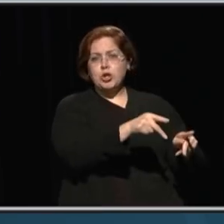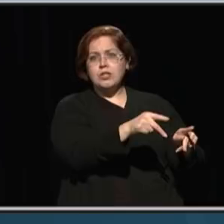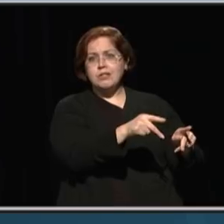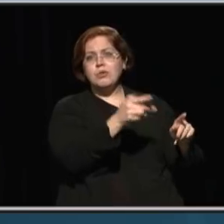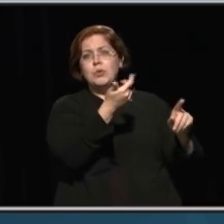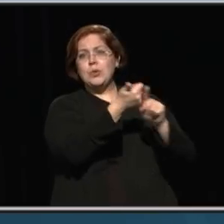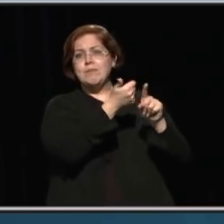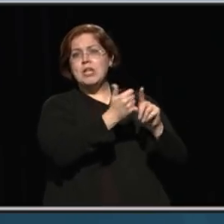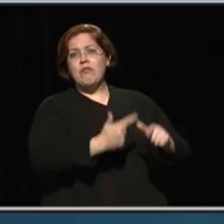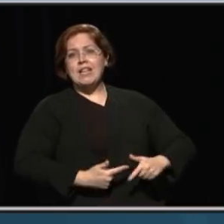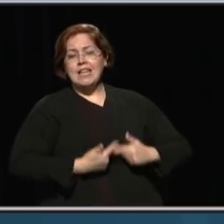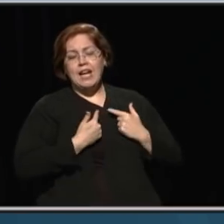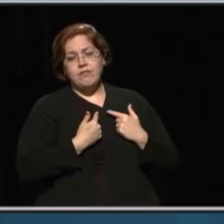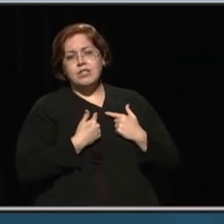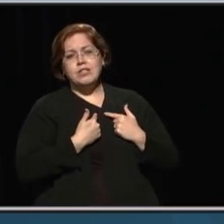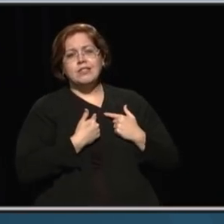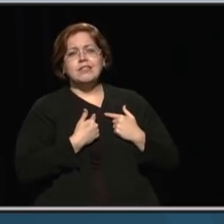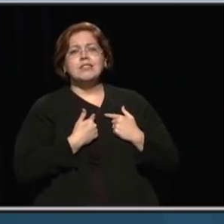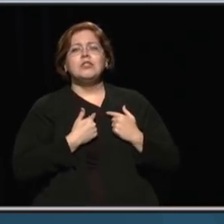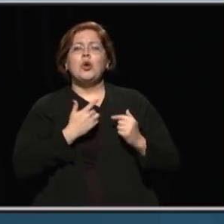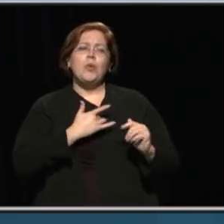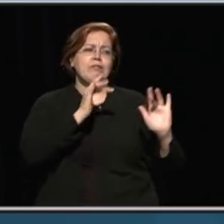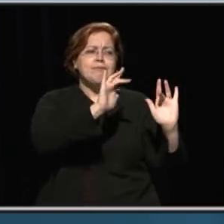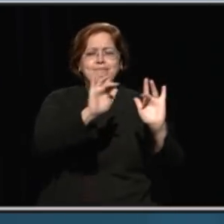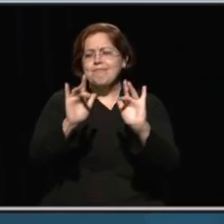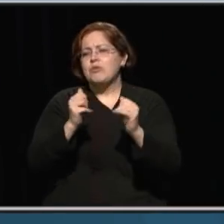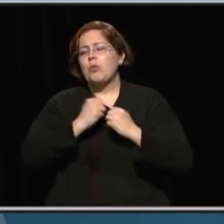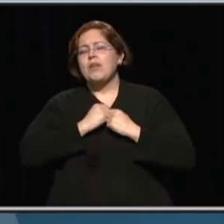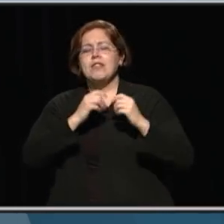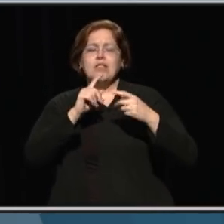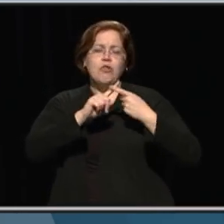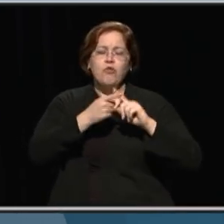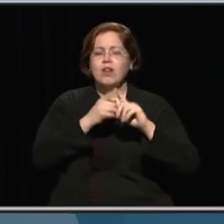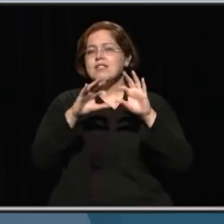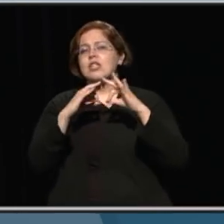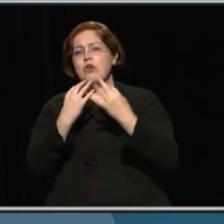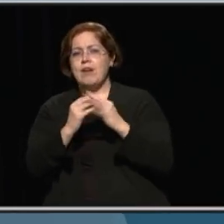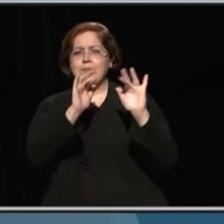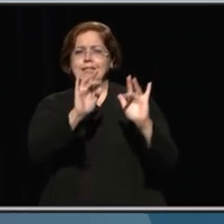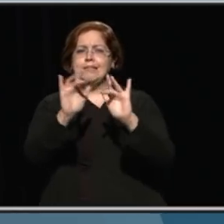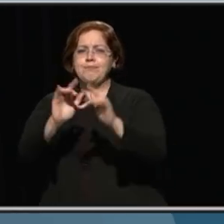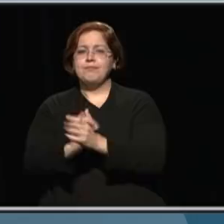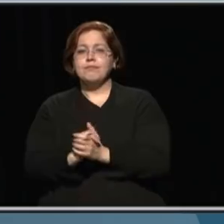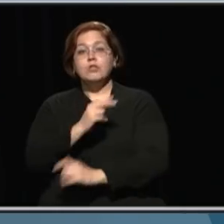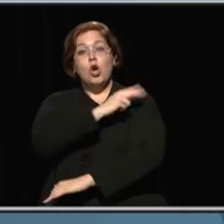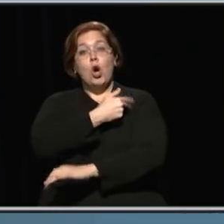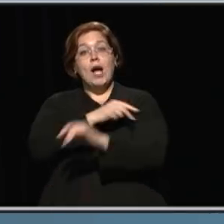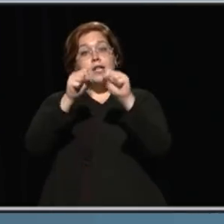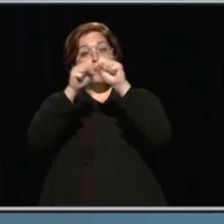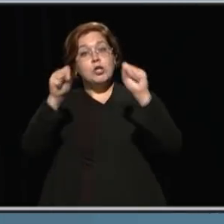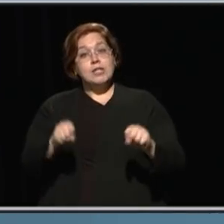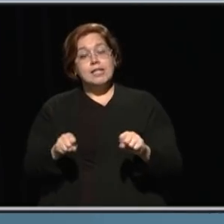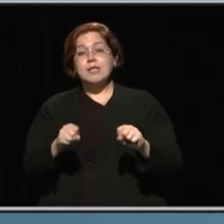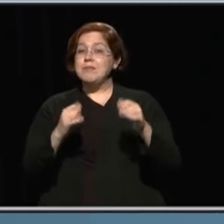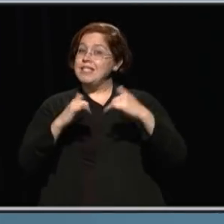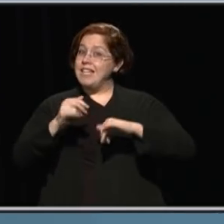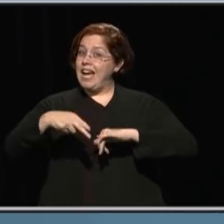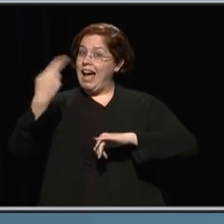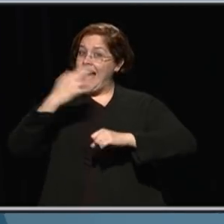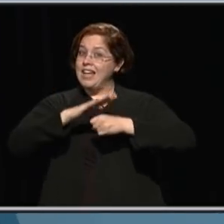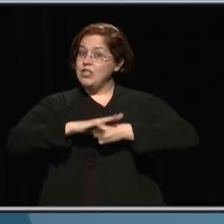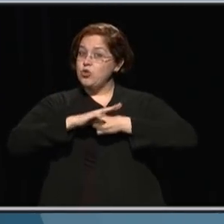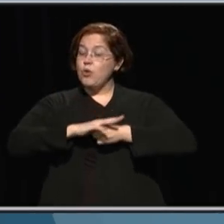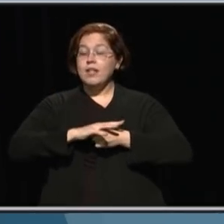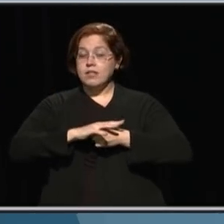life lived. Our hearts are with their families, their friends, and their loved ones. Our hospital systems tonight remain under high stress. We